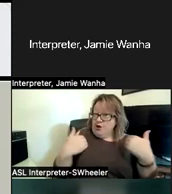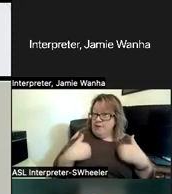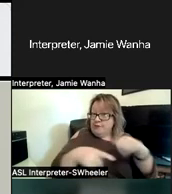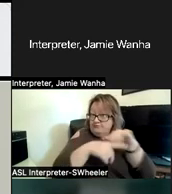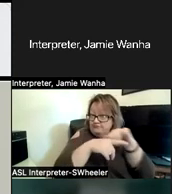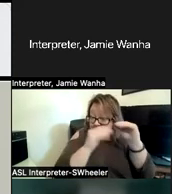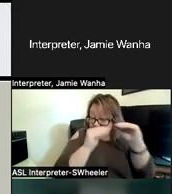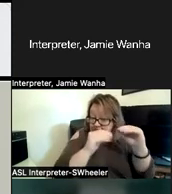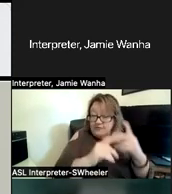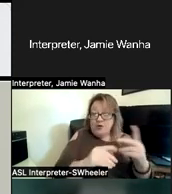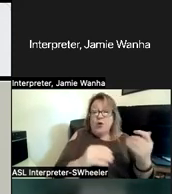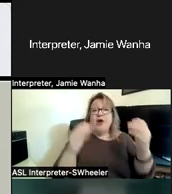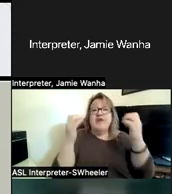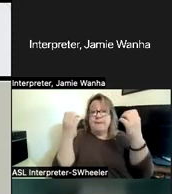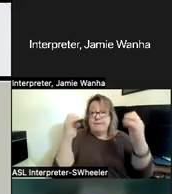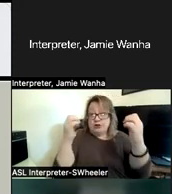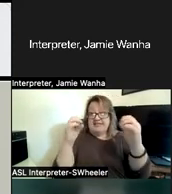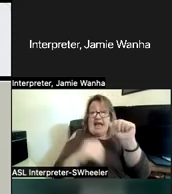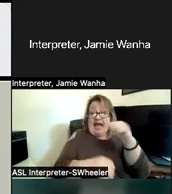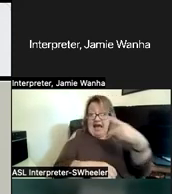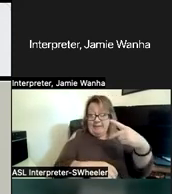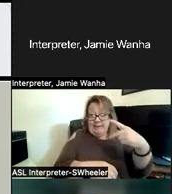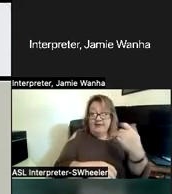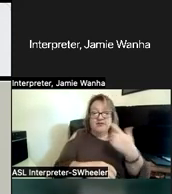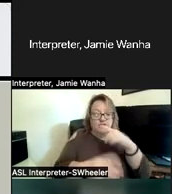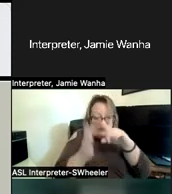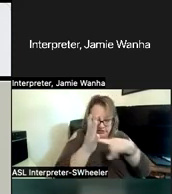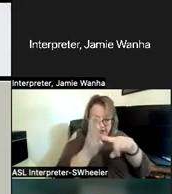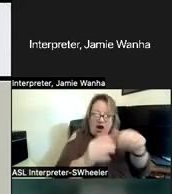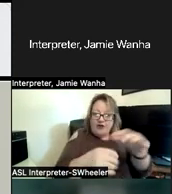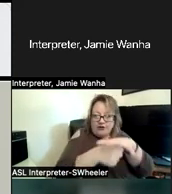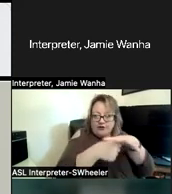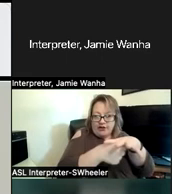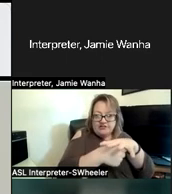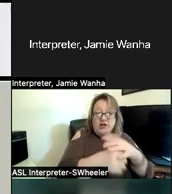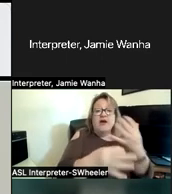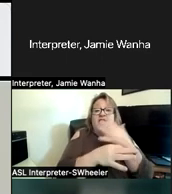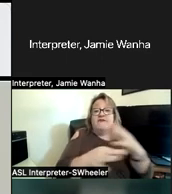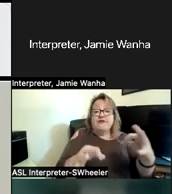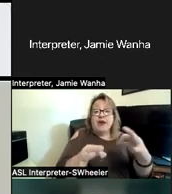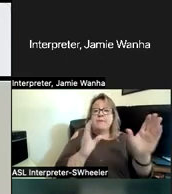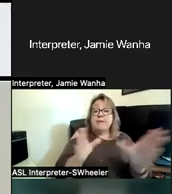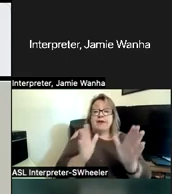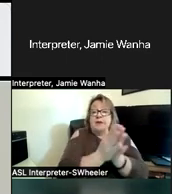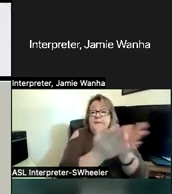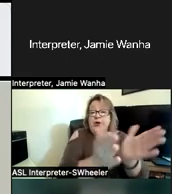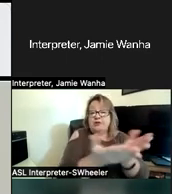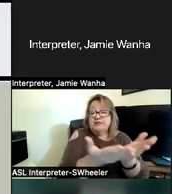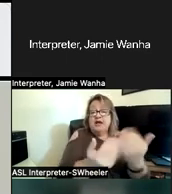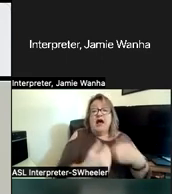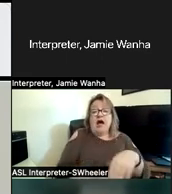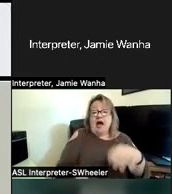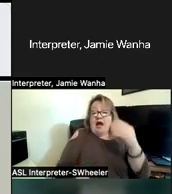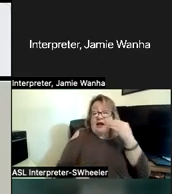emergency app that gives emergency alerts and you can monitor other locations. We have free preparedness books and I can share